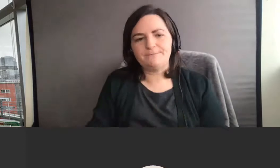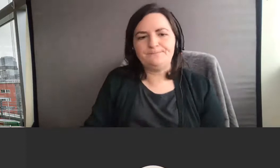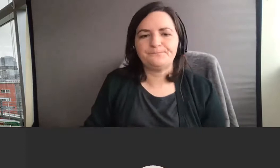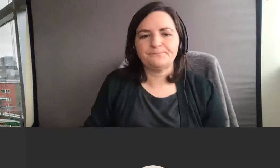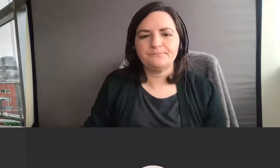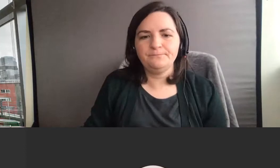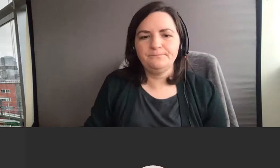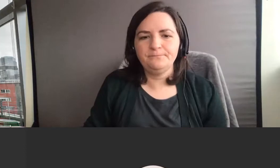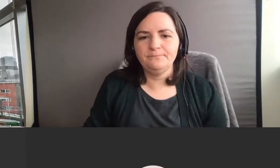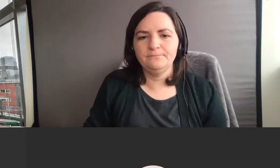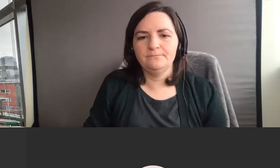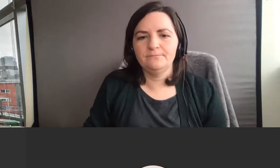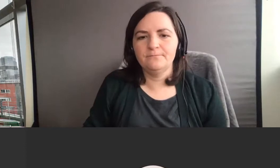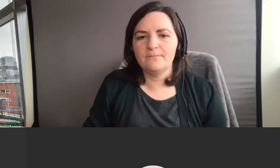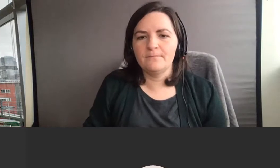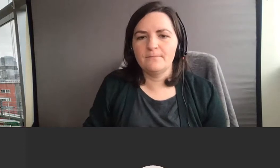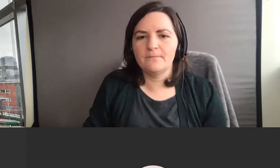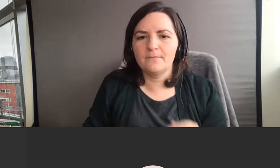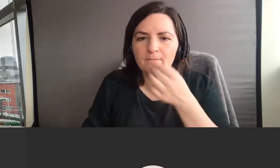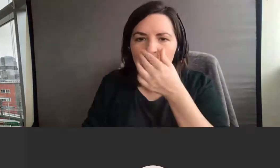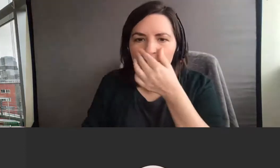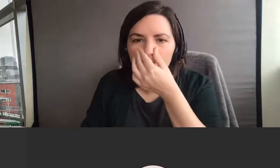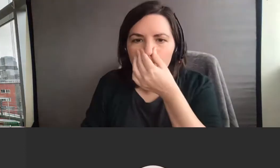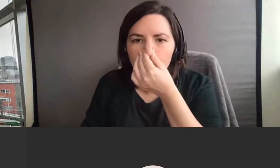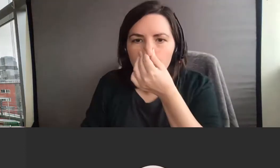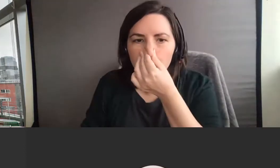Georgia, how many do we have to interview roughly? It's